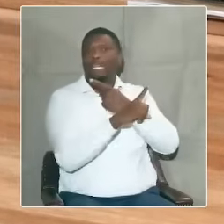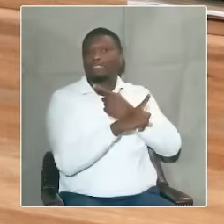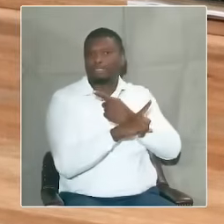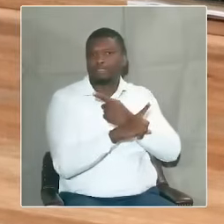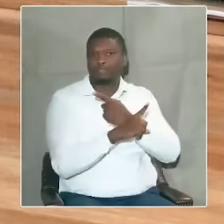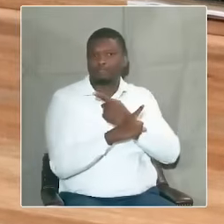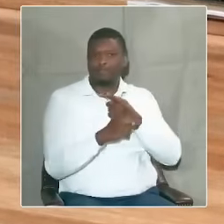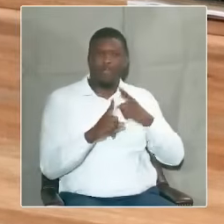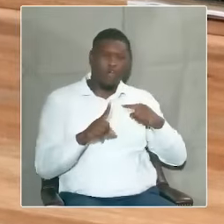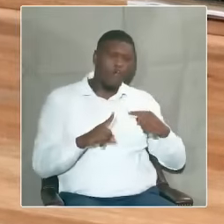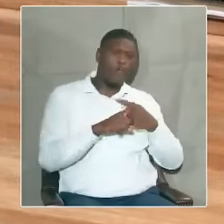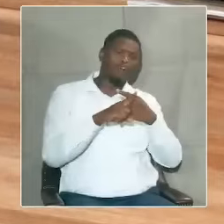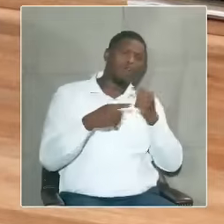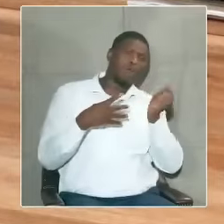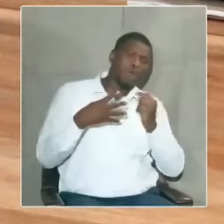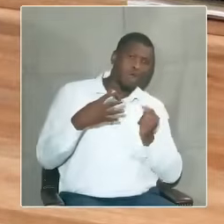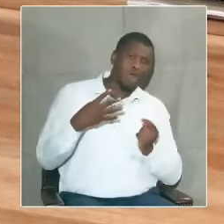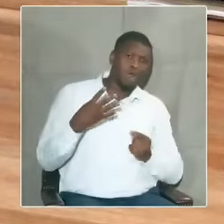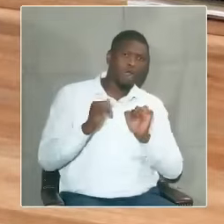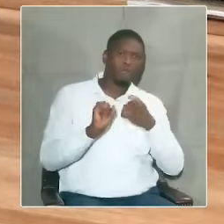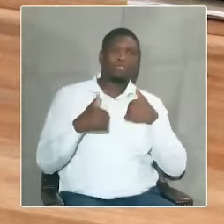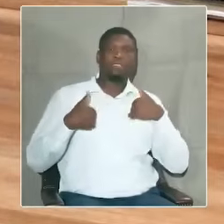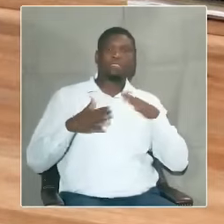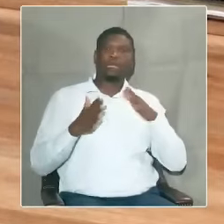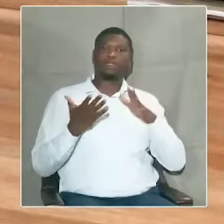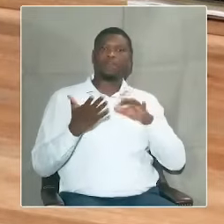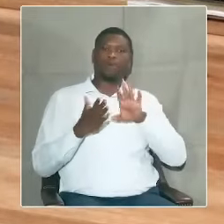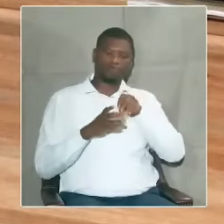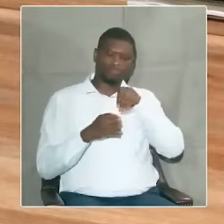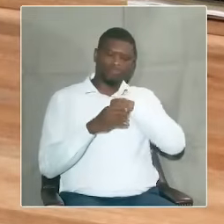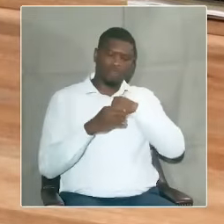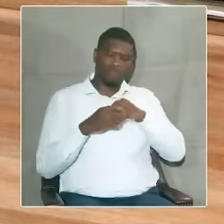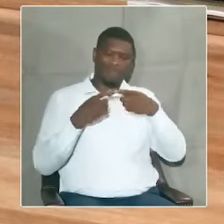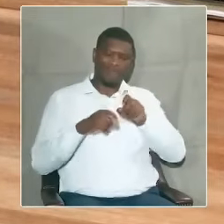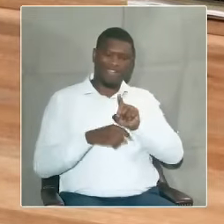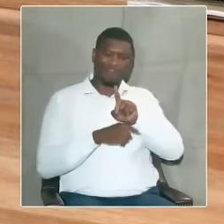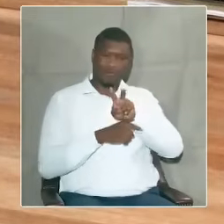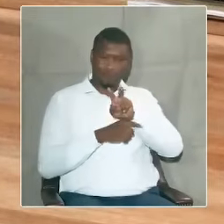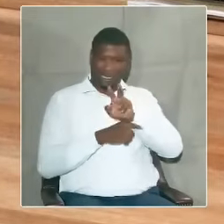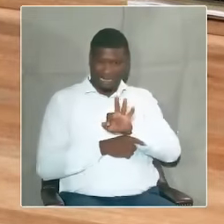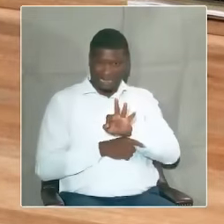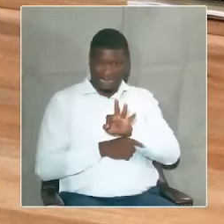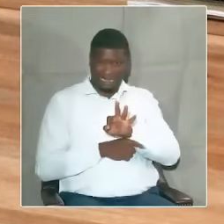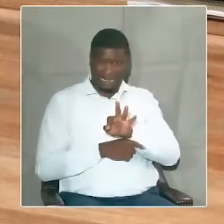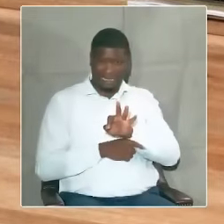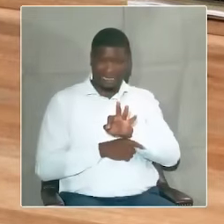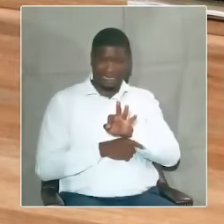You will see you start with a reference to the contents from paragraph 123,